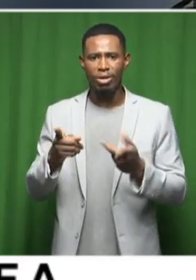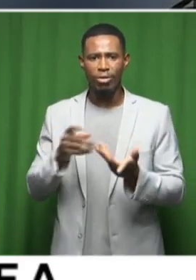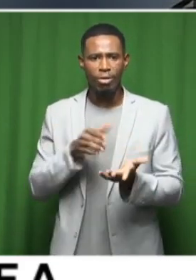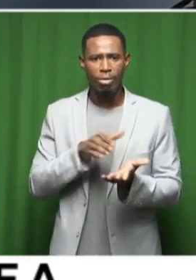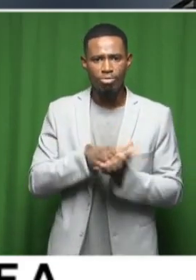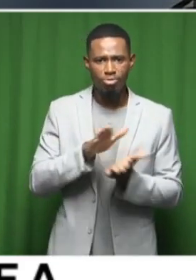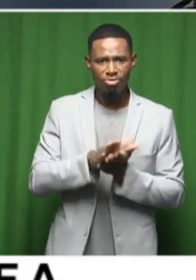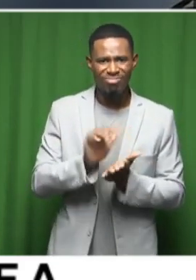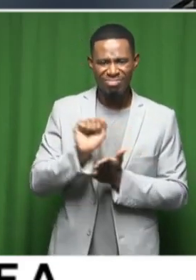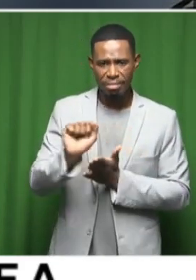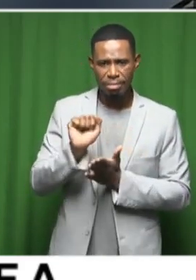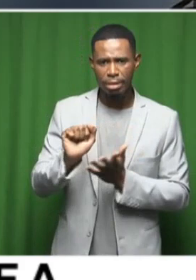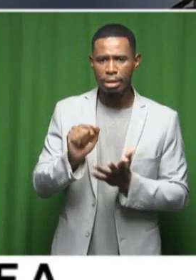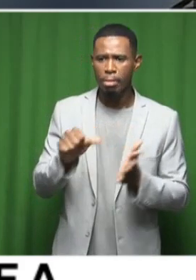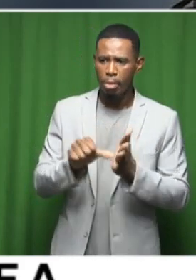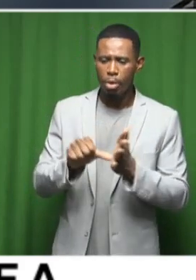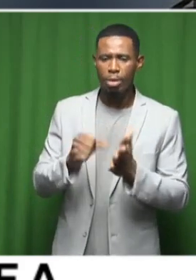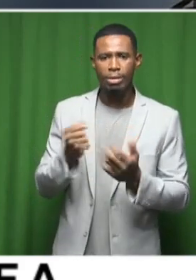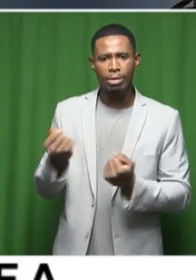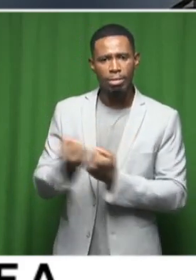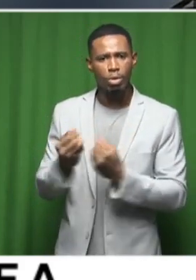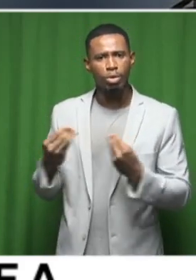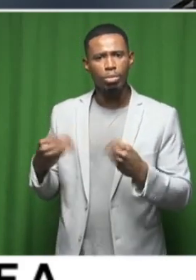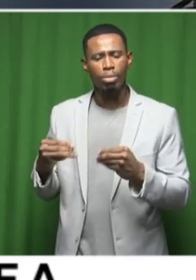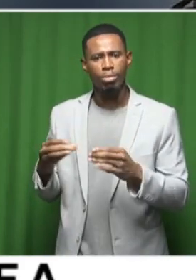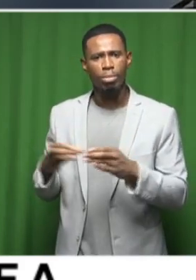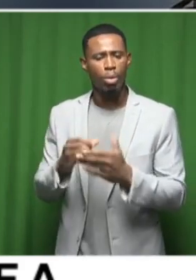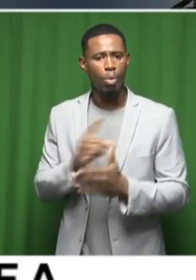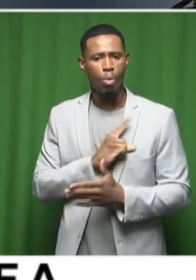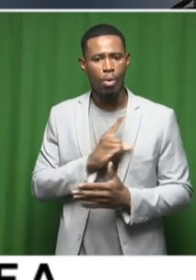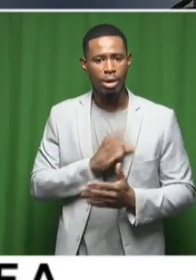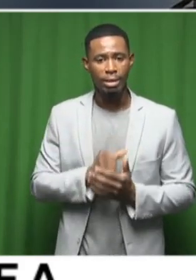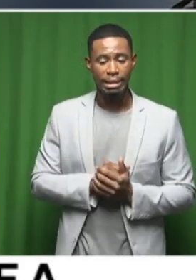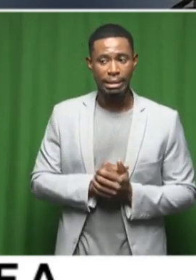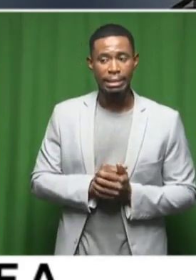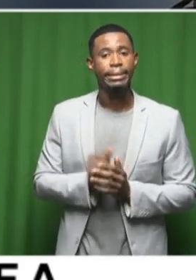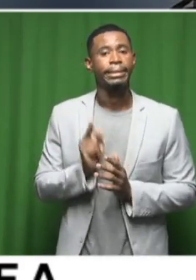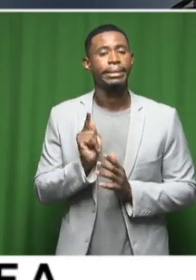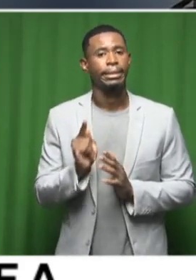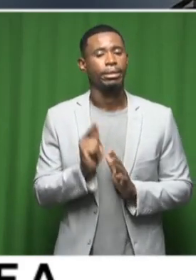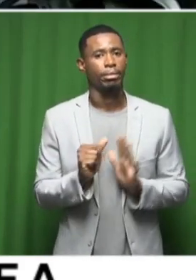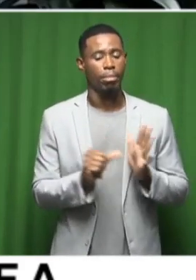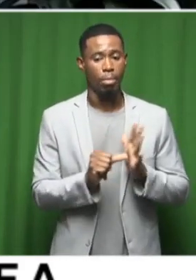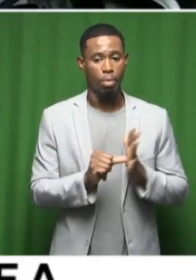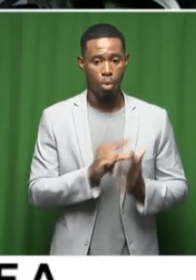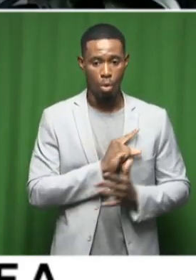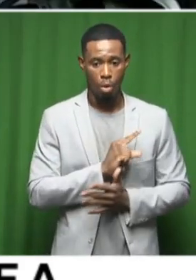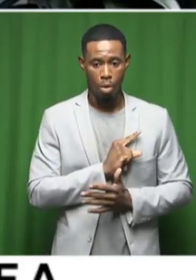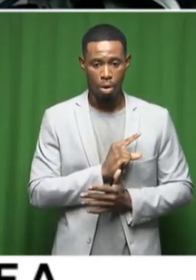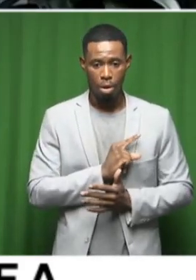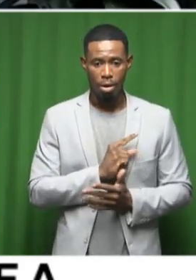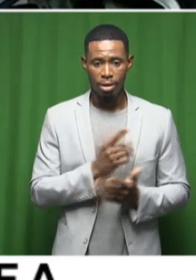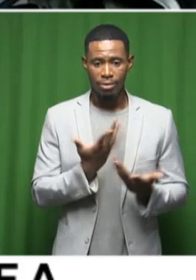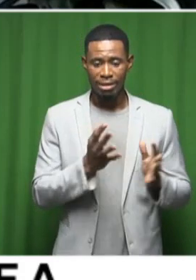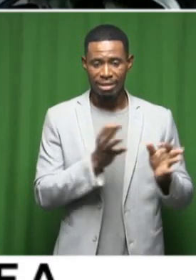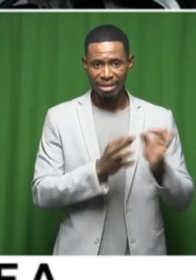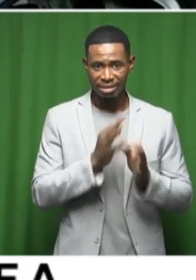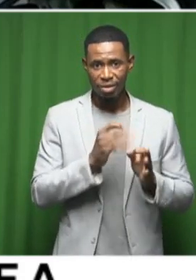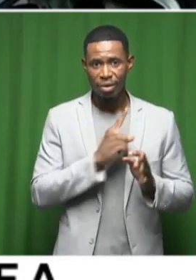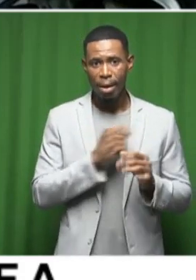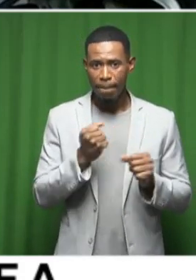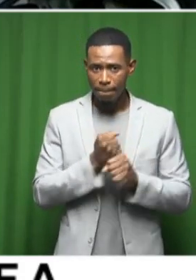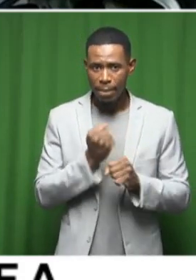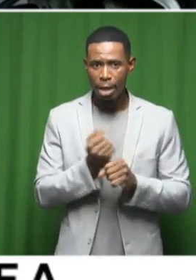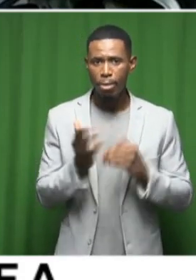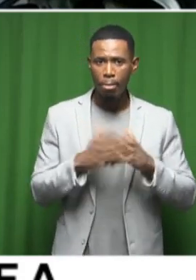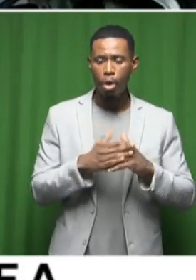businesses? Yeah, it's essential partly because of what you mentioned in the introduction. Really, the job creation is